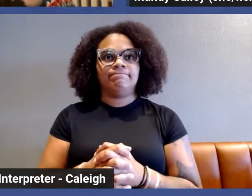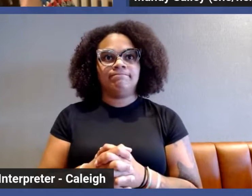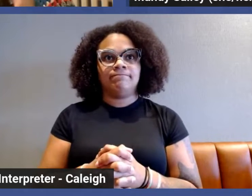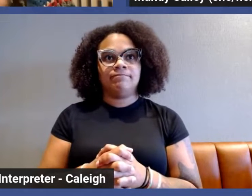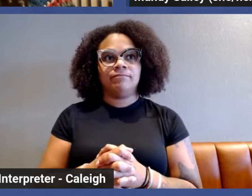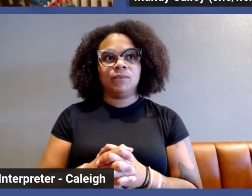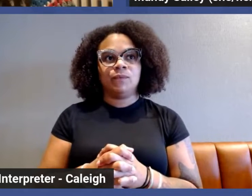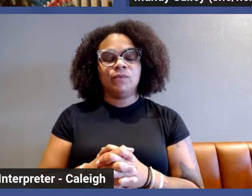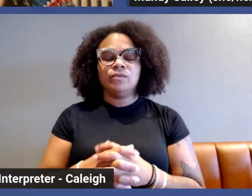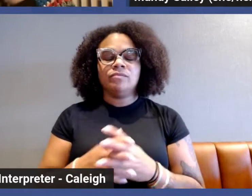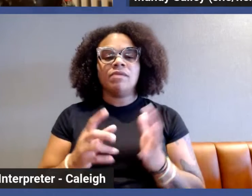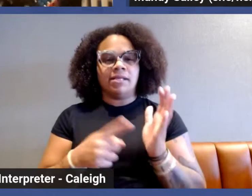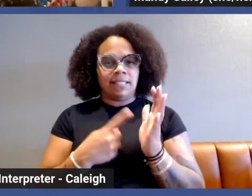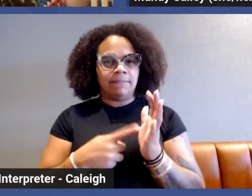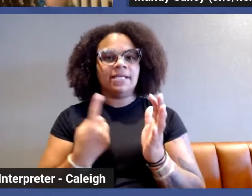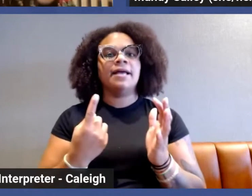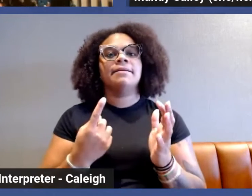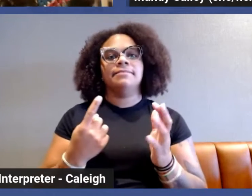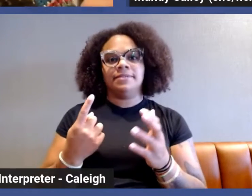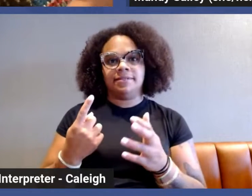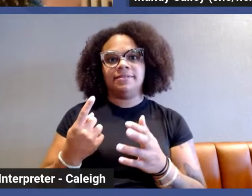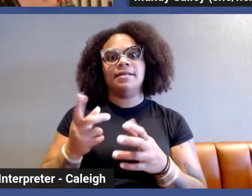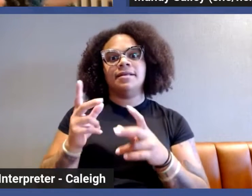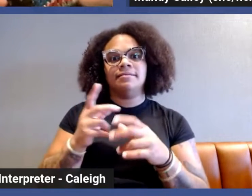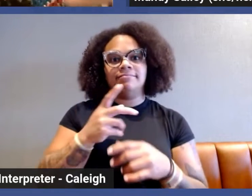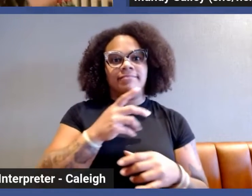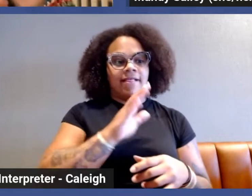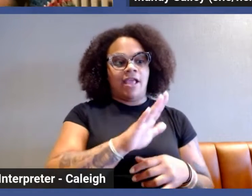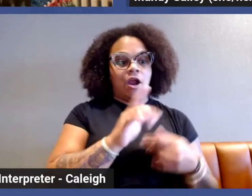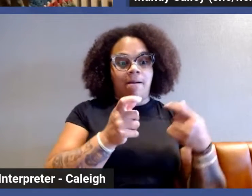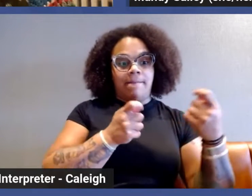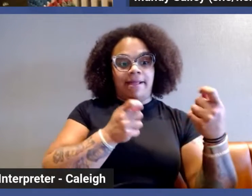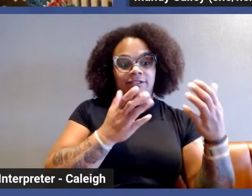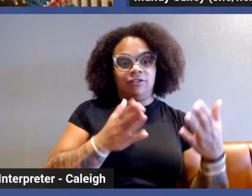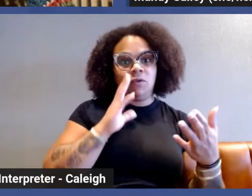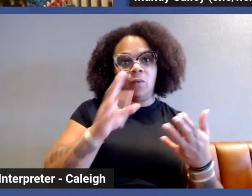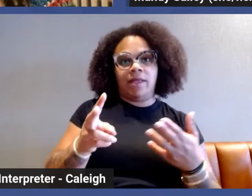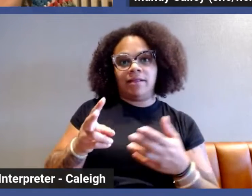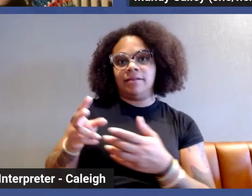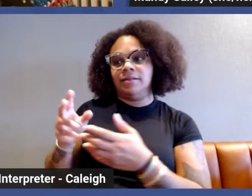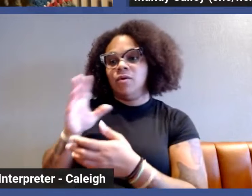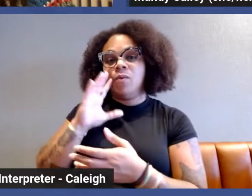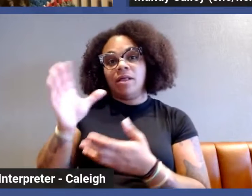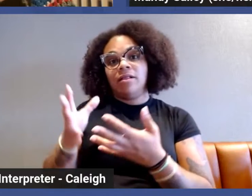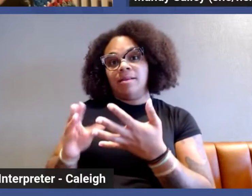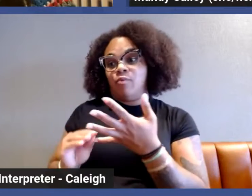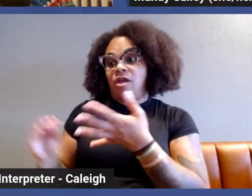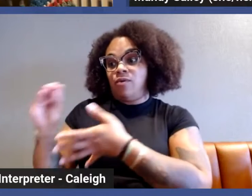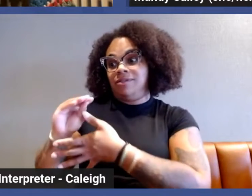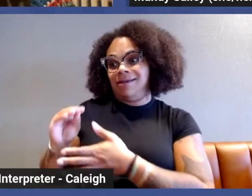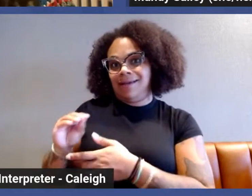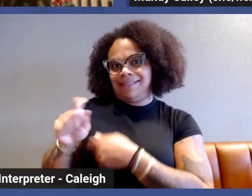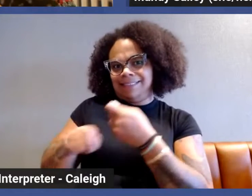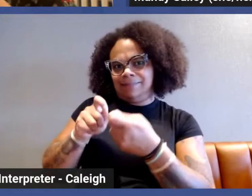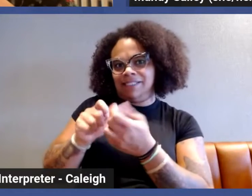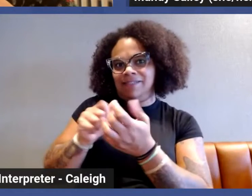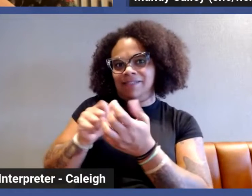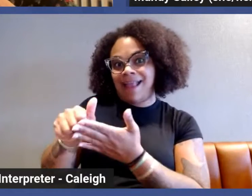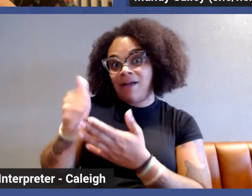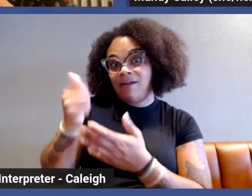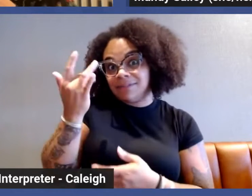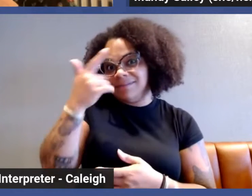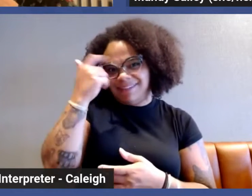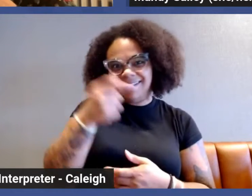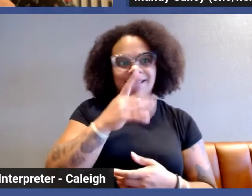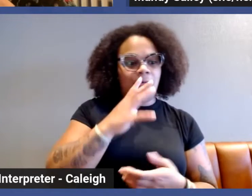management that will prioritize certain accounts because they are, taking a percentage of people's earnings. And then, so there's a lot of different things going